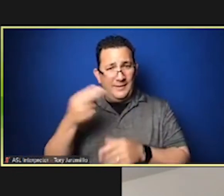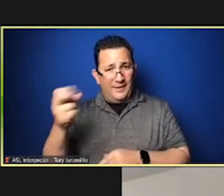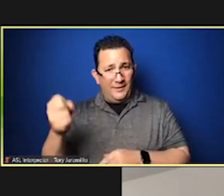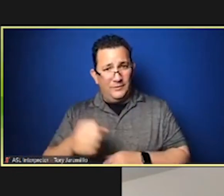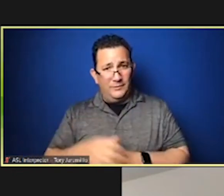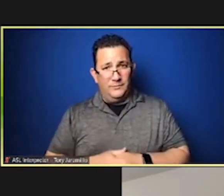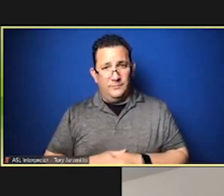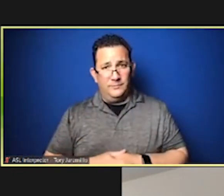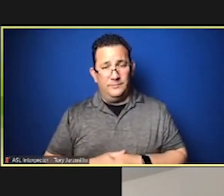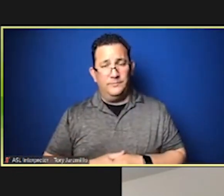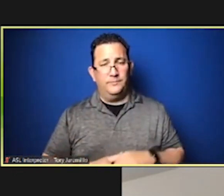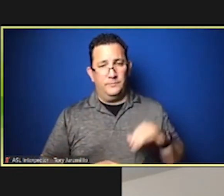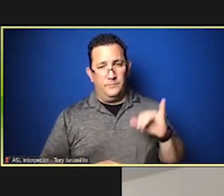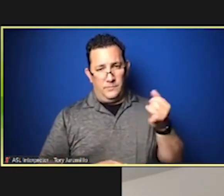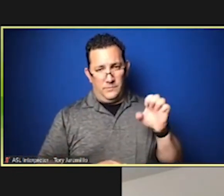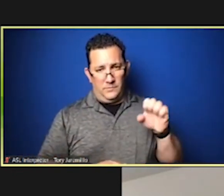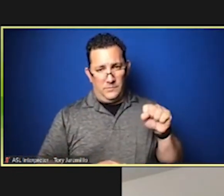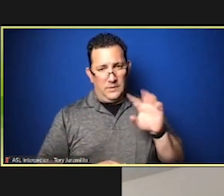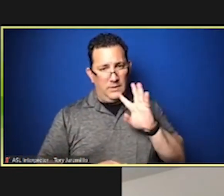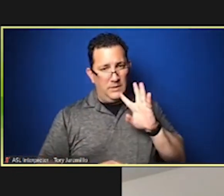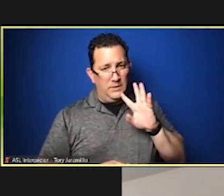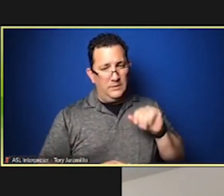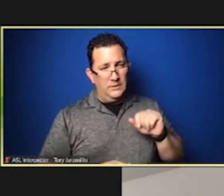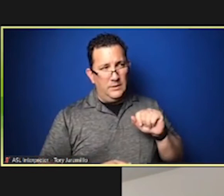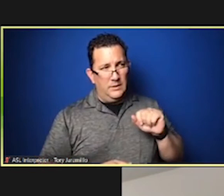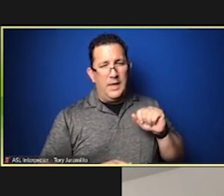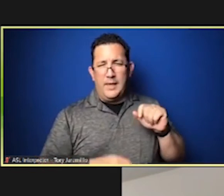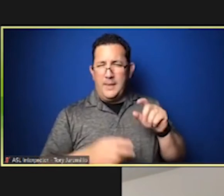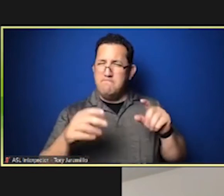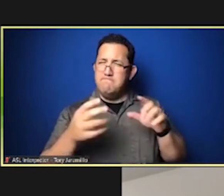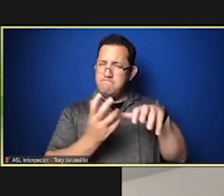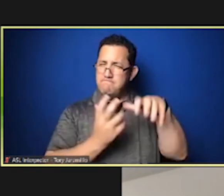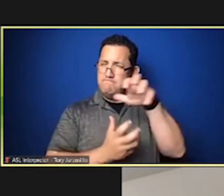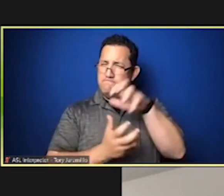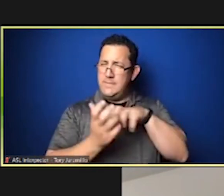Say it's a mixture of the two, because